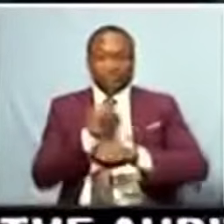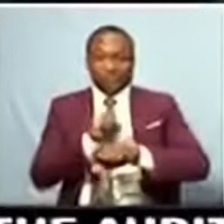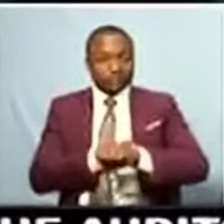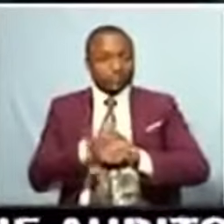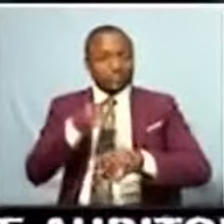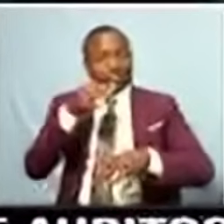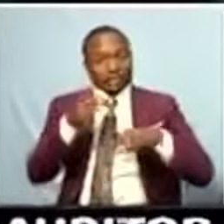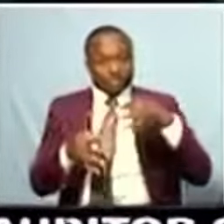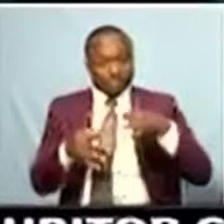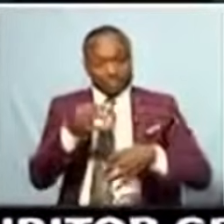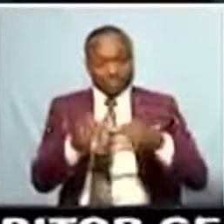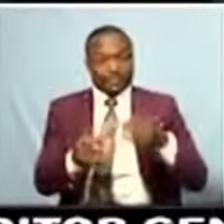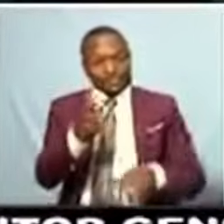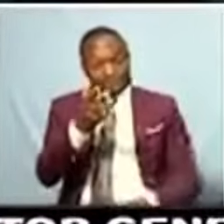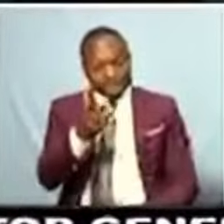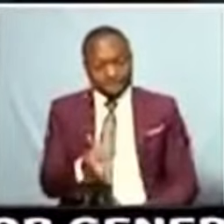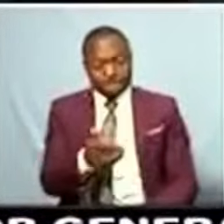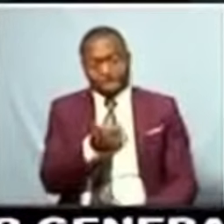case of